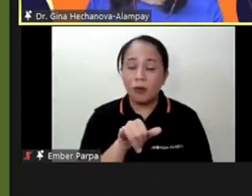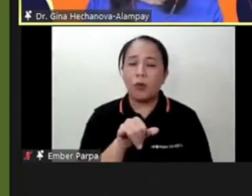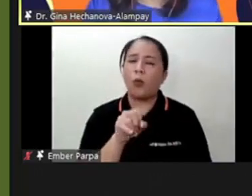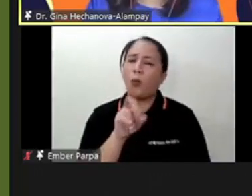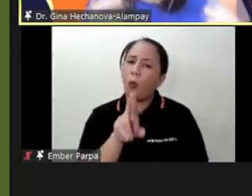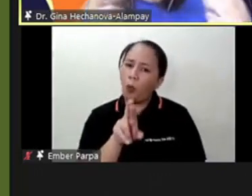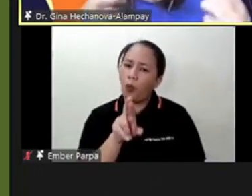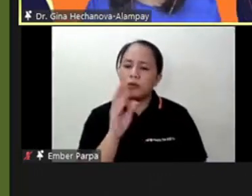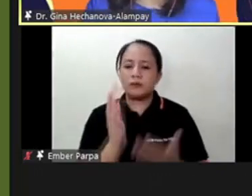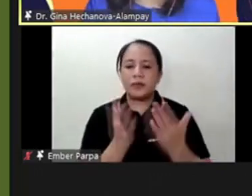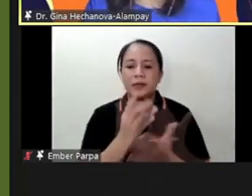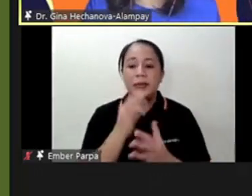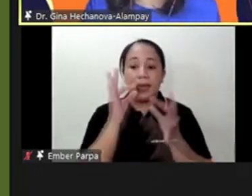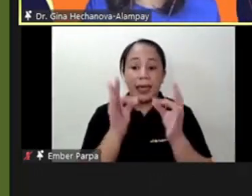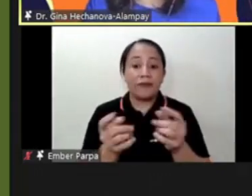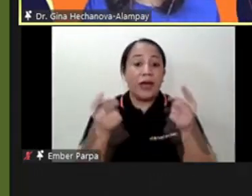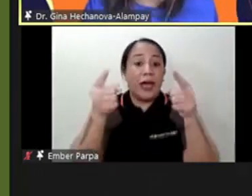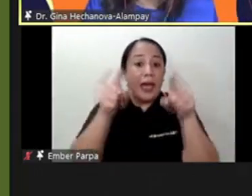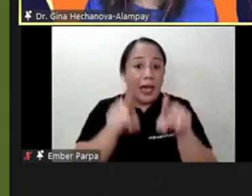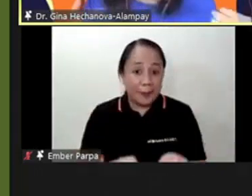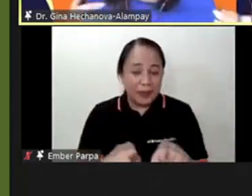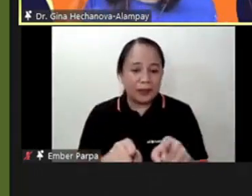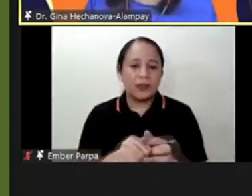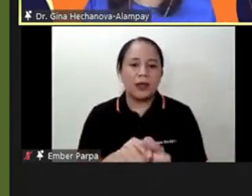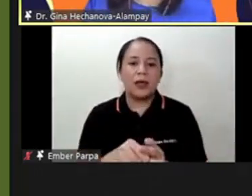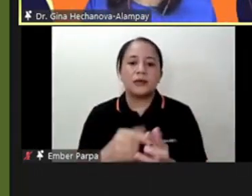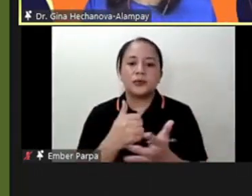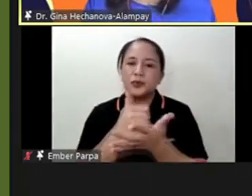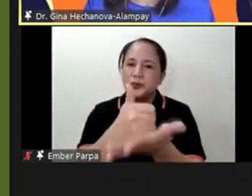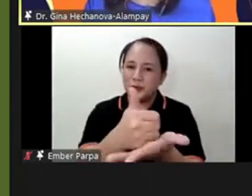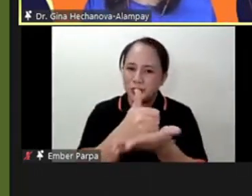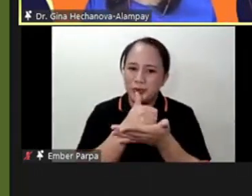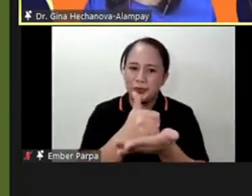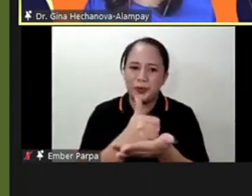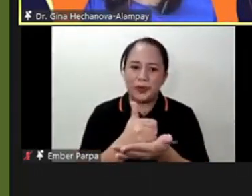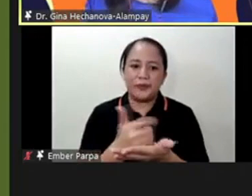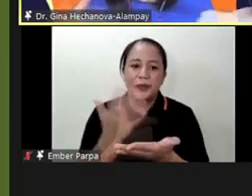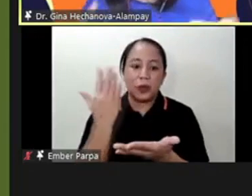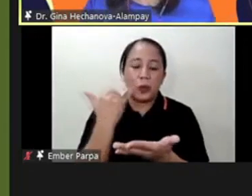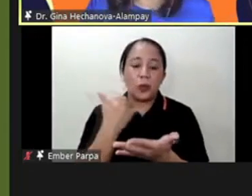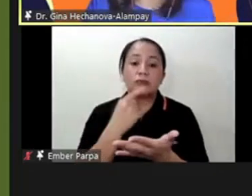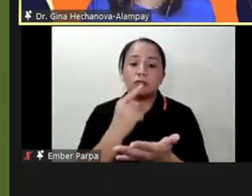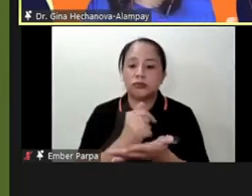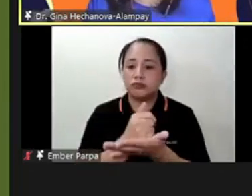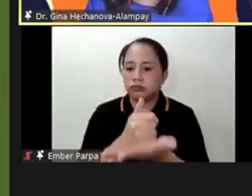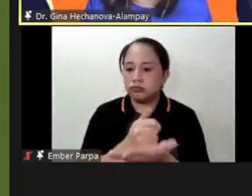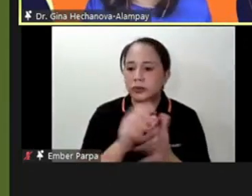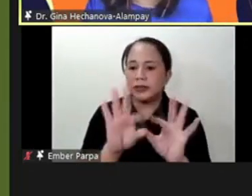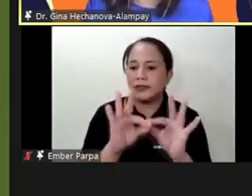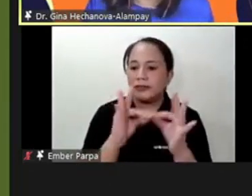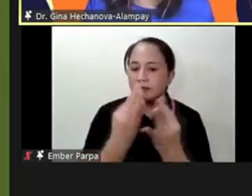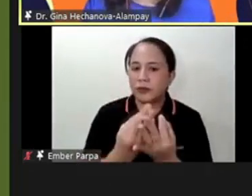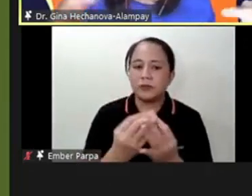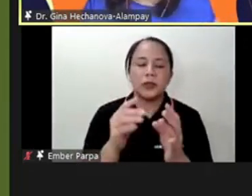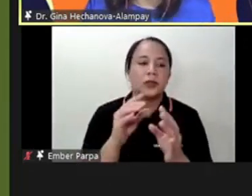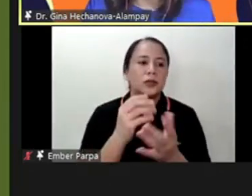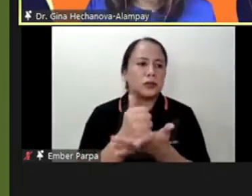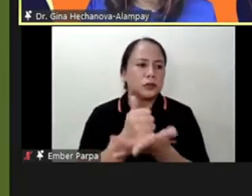because kapag may nangyari sa atin, nagtutulungan tayo nagtutulungan yung pamilya, nagtutulungan